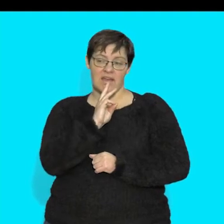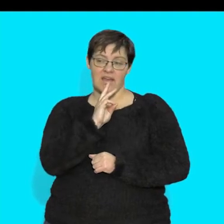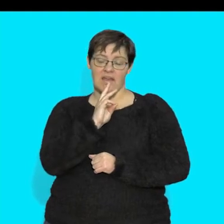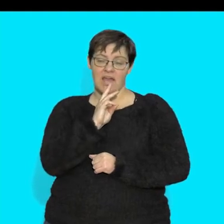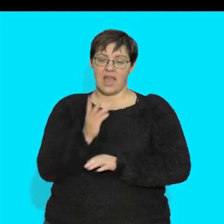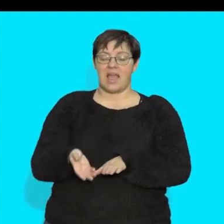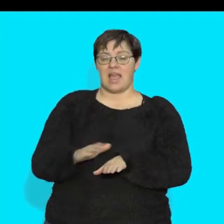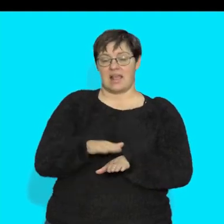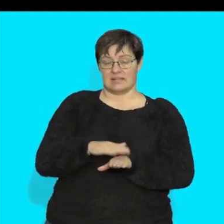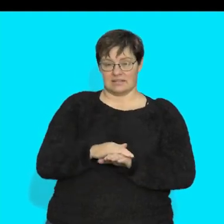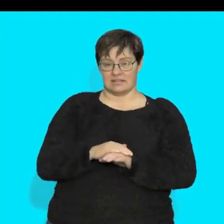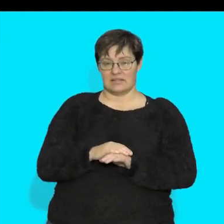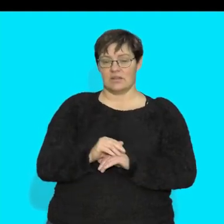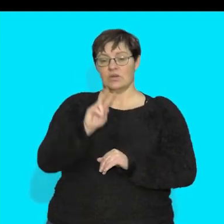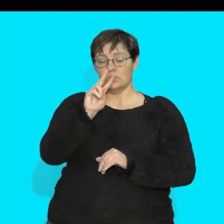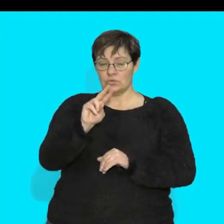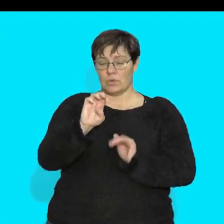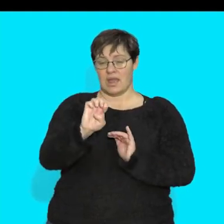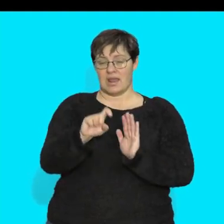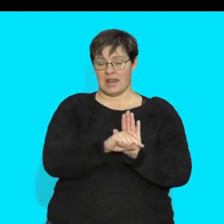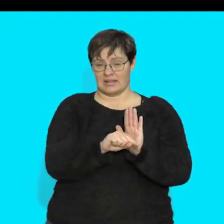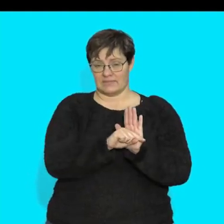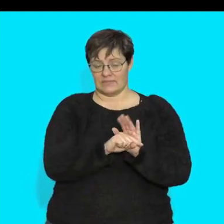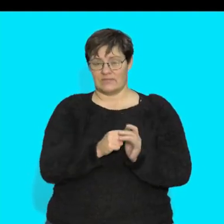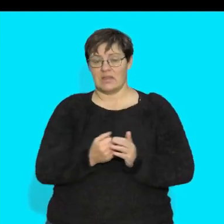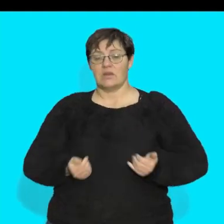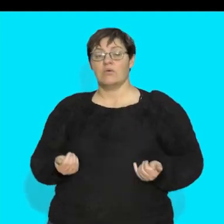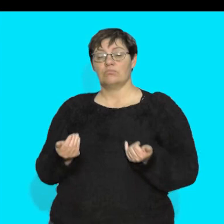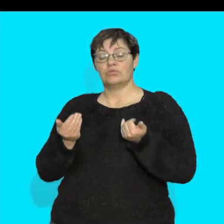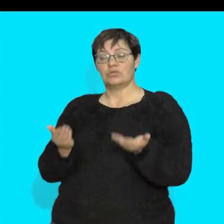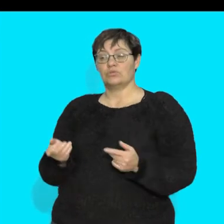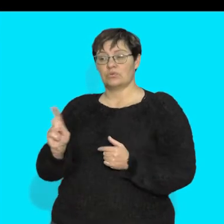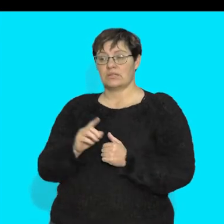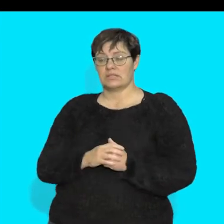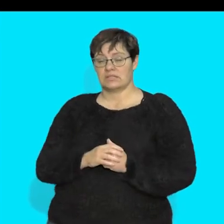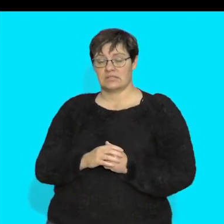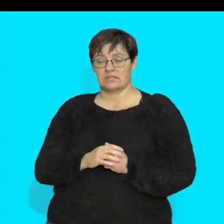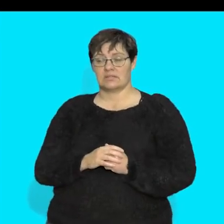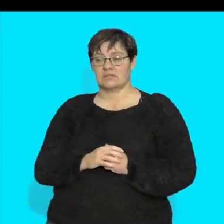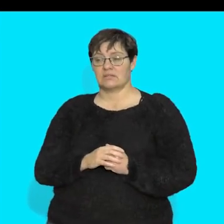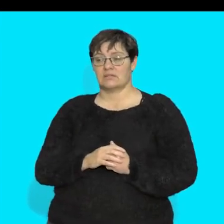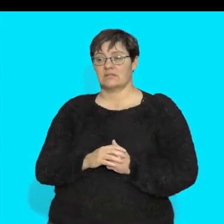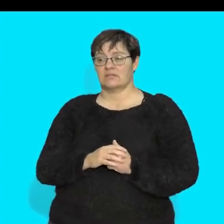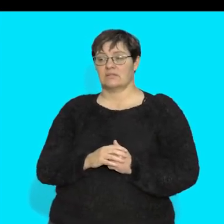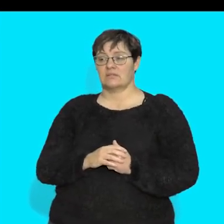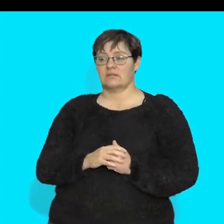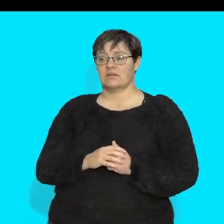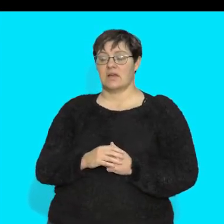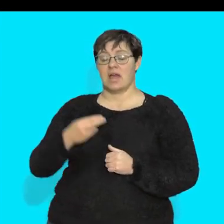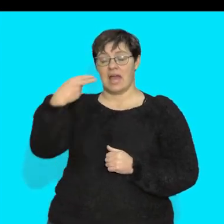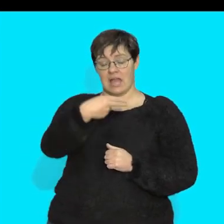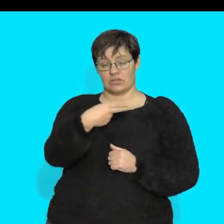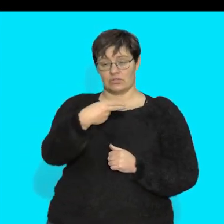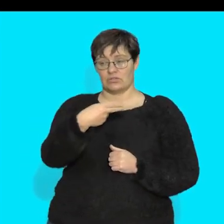water is going to gain 2 electrons. And it's going to produce for us